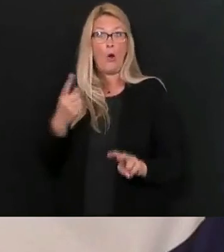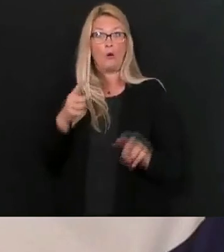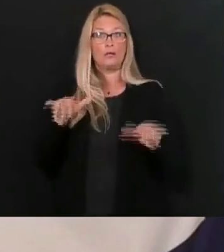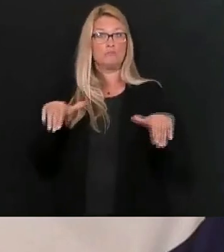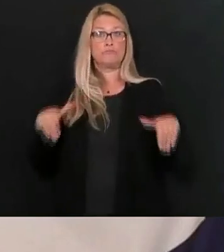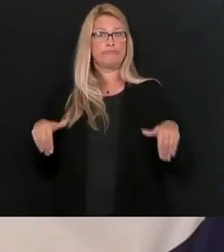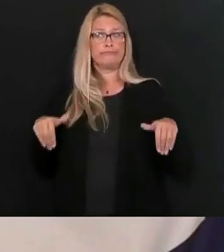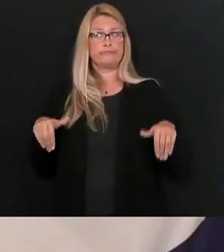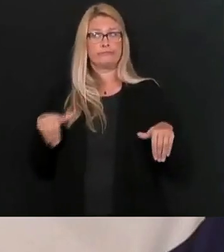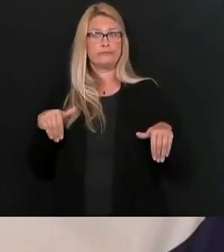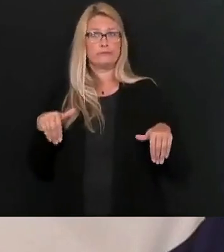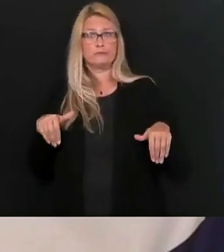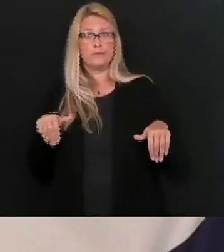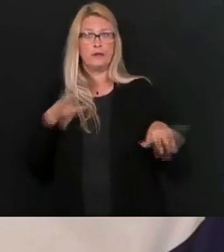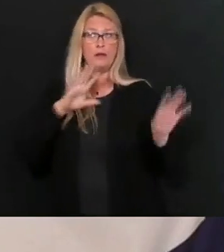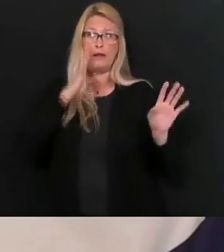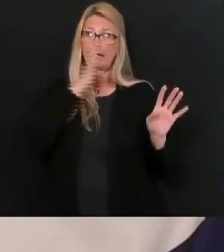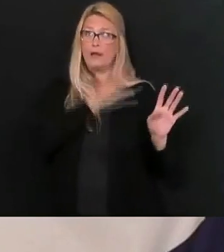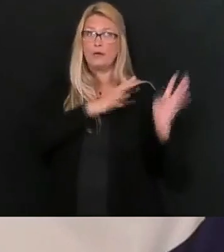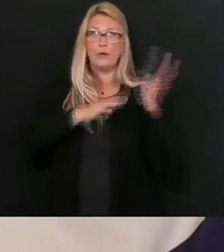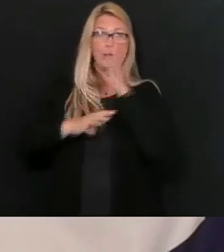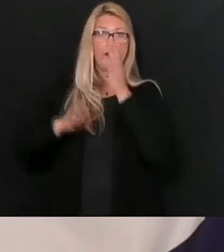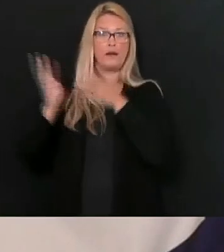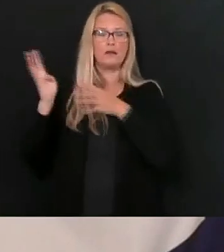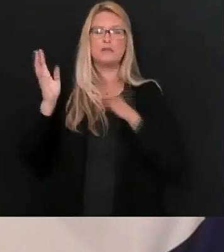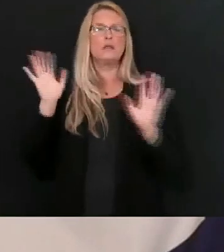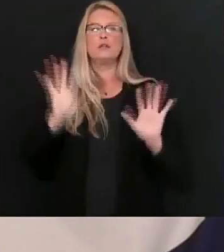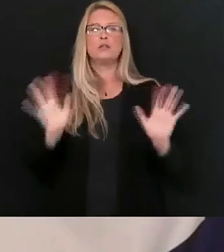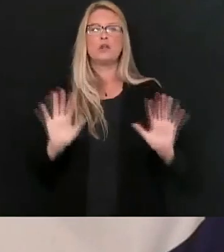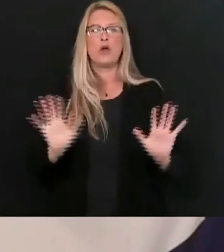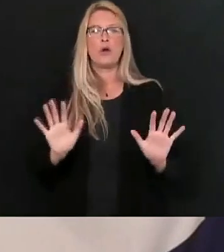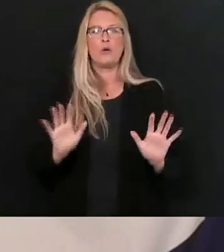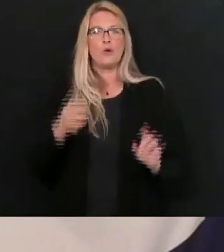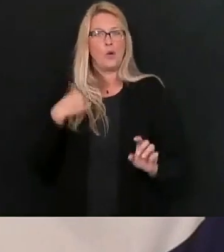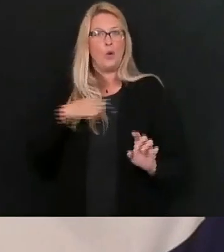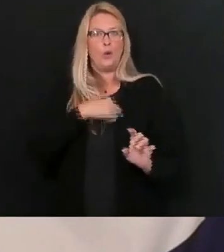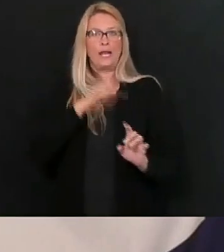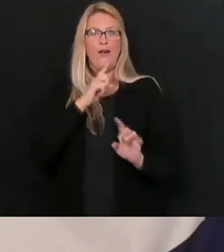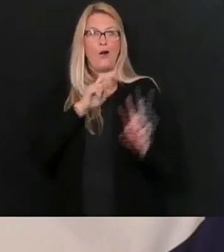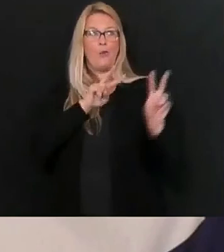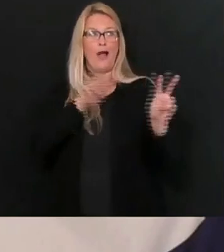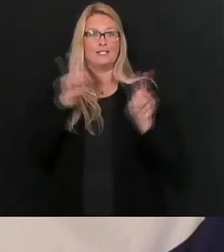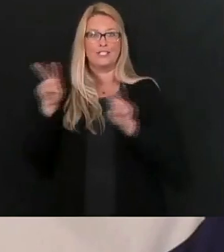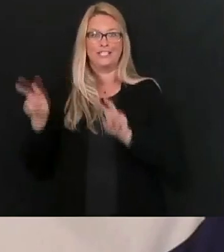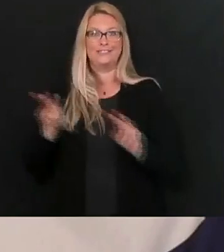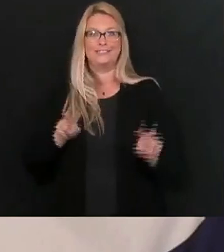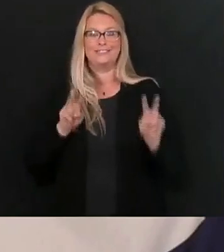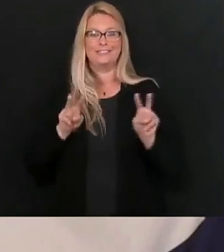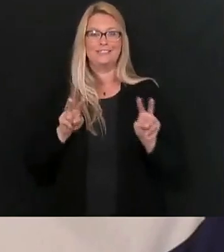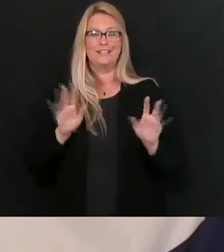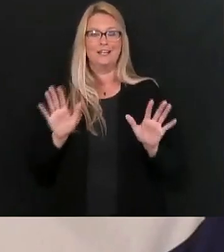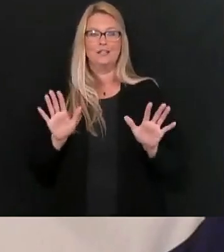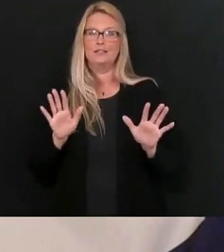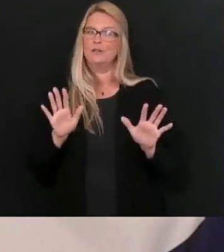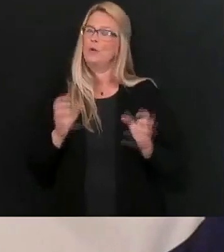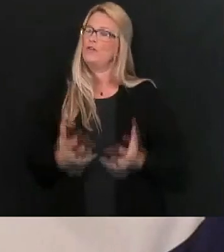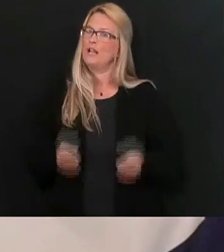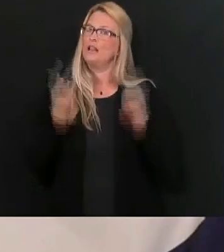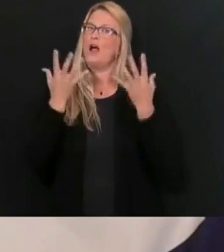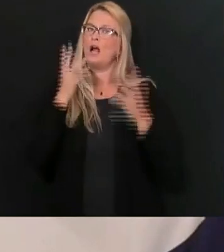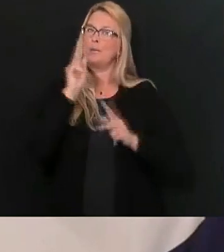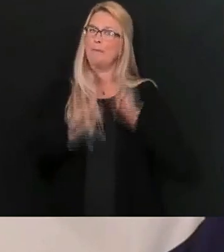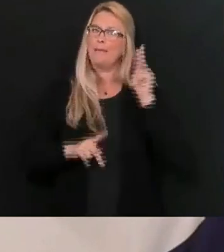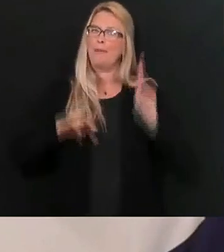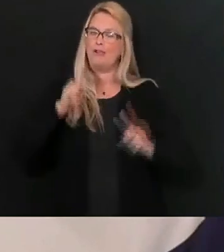and saying, oh, that county up there's red, wonder what they're doing and whatever. I mean, that's the last thing on the planet that's going on here. So you got a lot of people